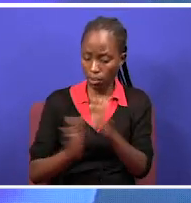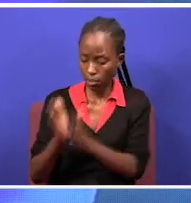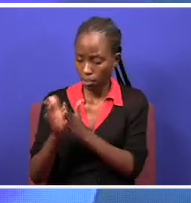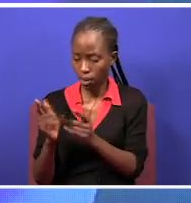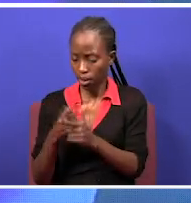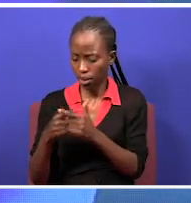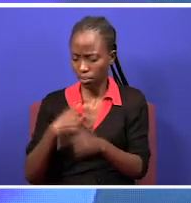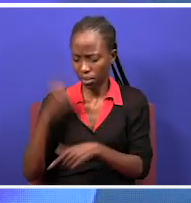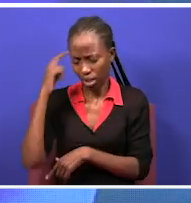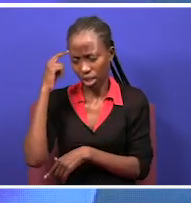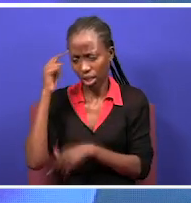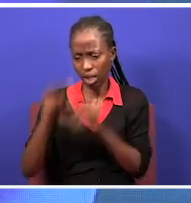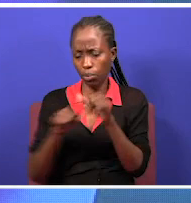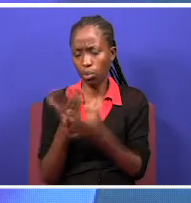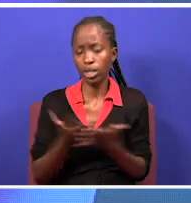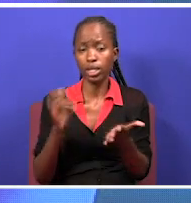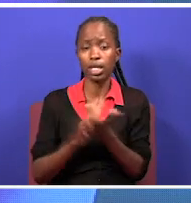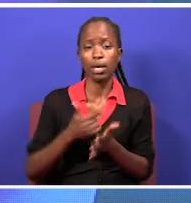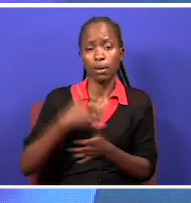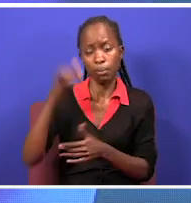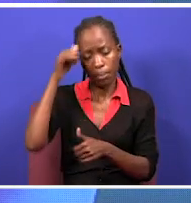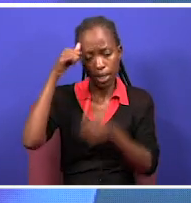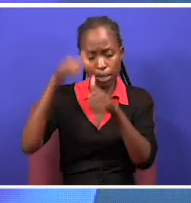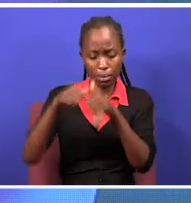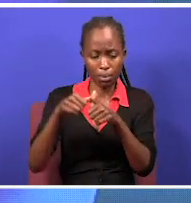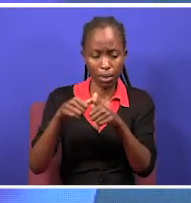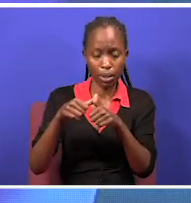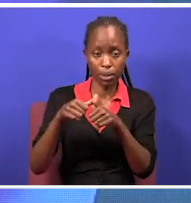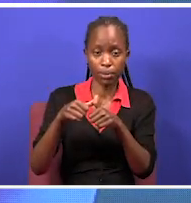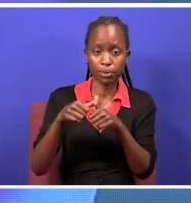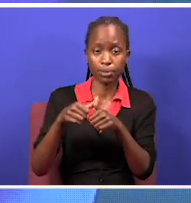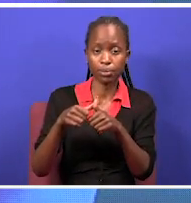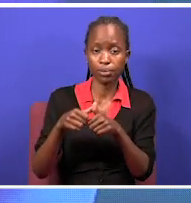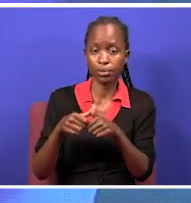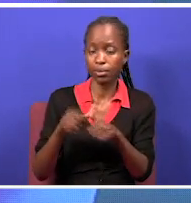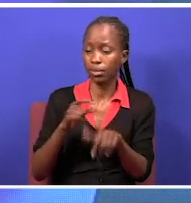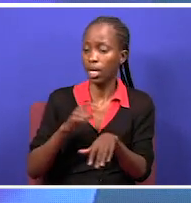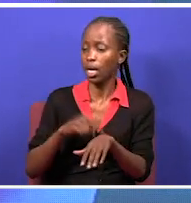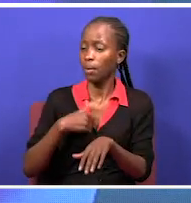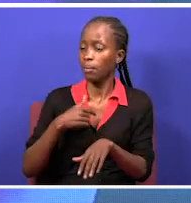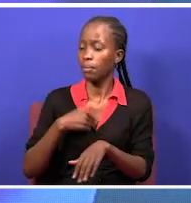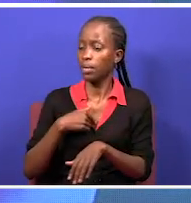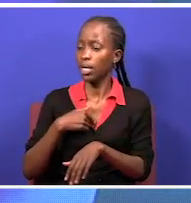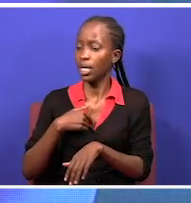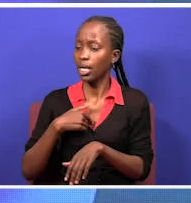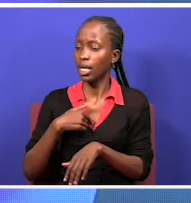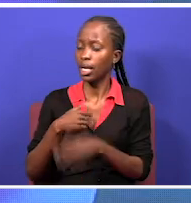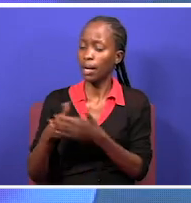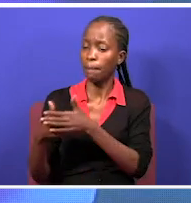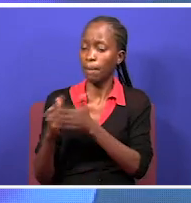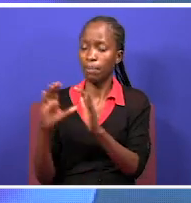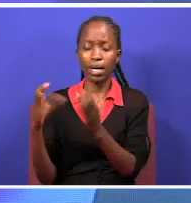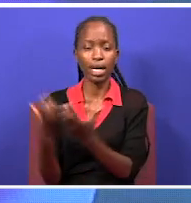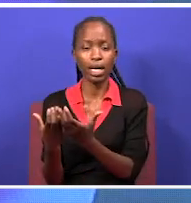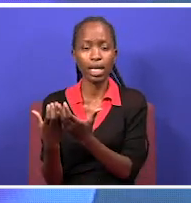about things I remember, and I can't believe it. My nursery rhymes, I